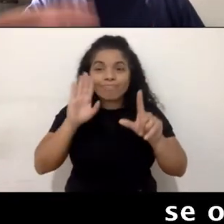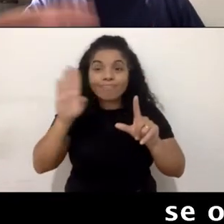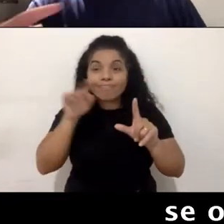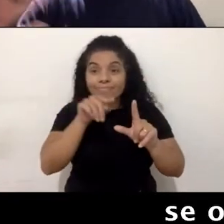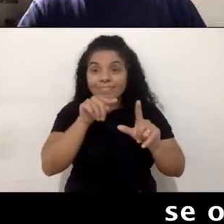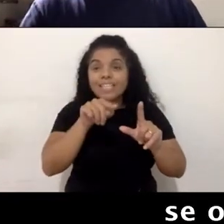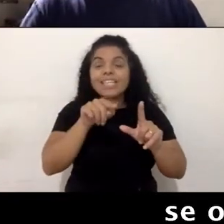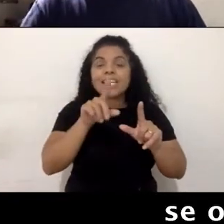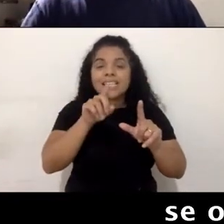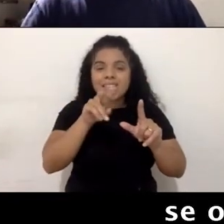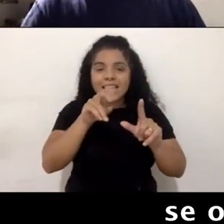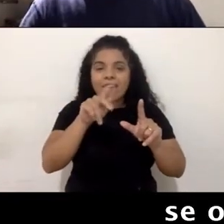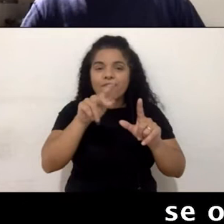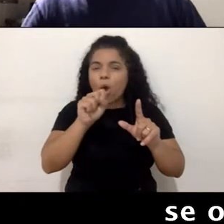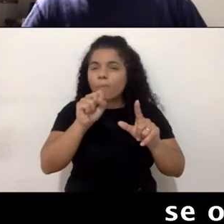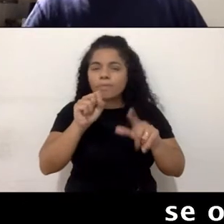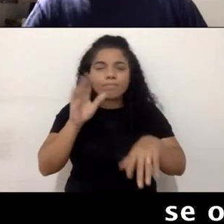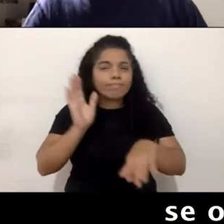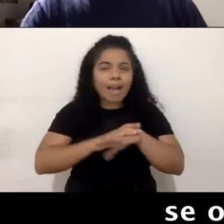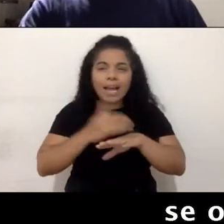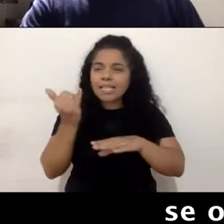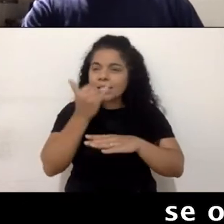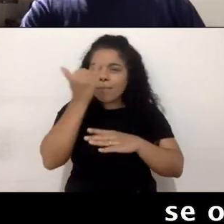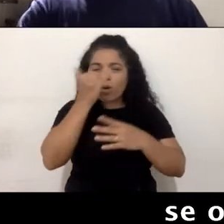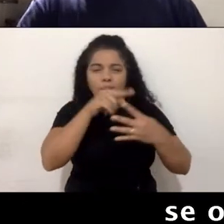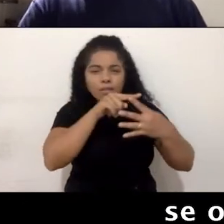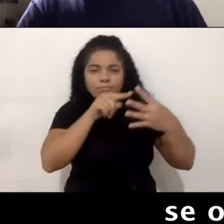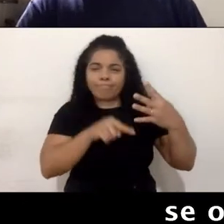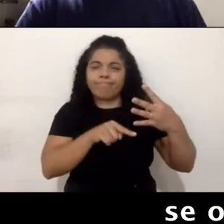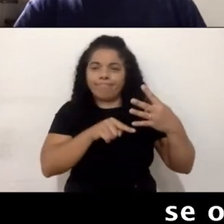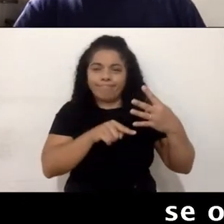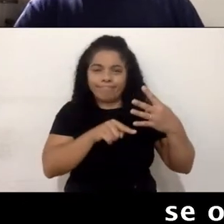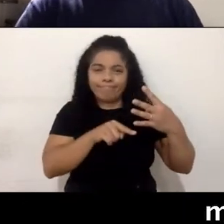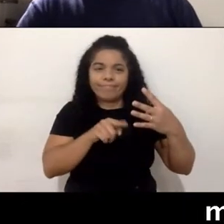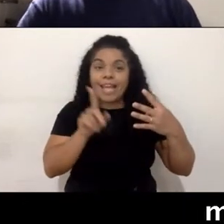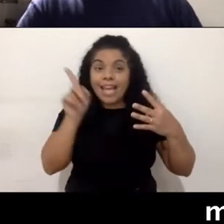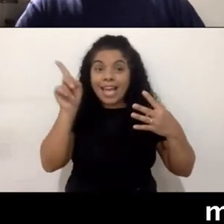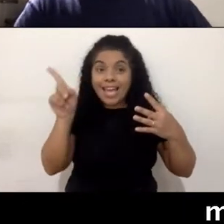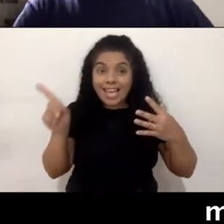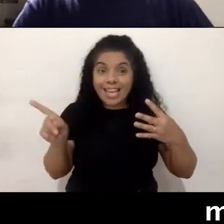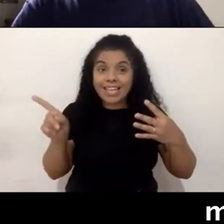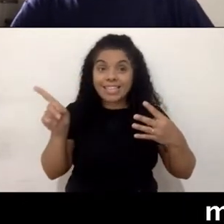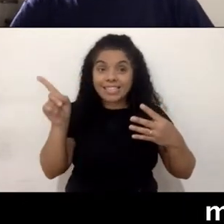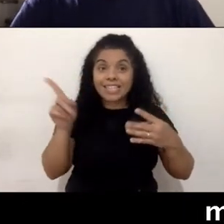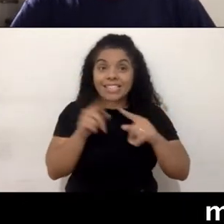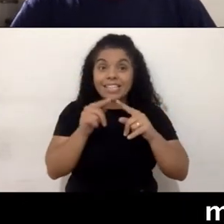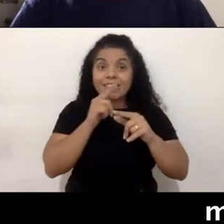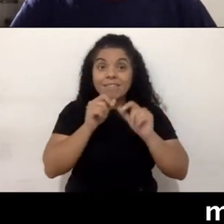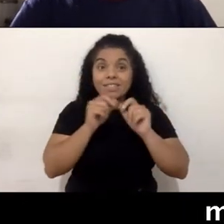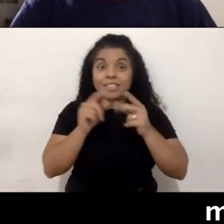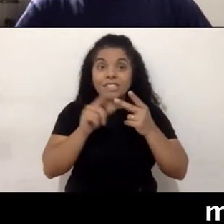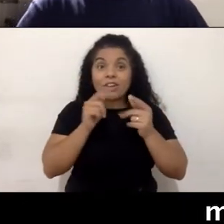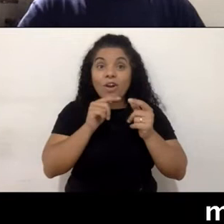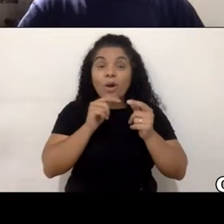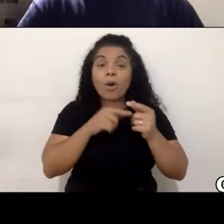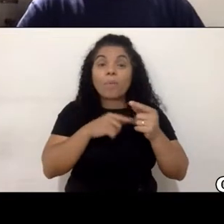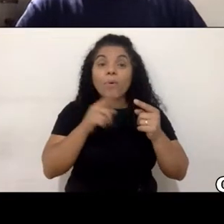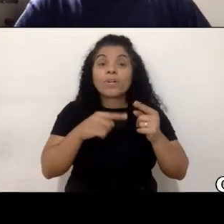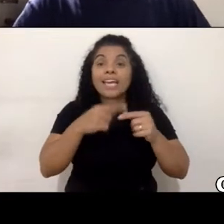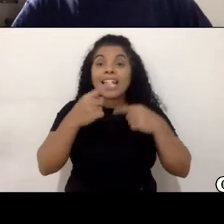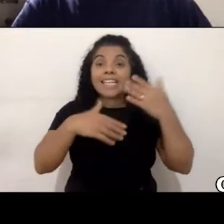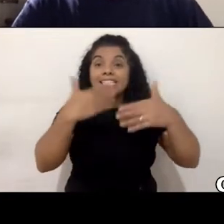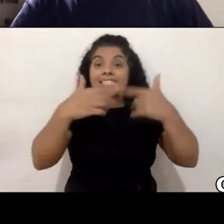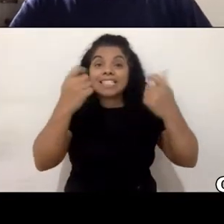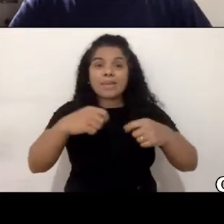useful in indicating the performance of the organization in other factors. It had the highest correlation to things like even revenues